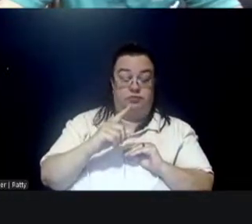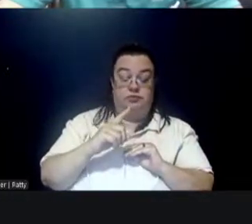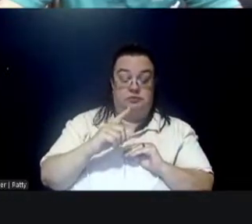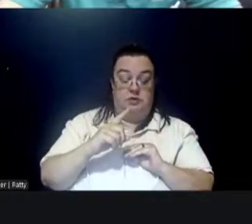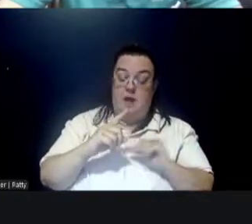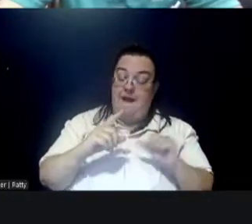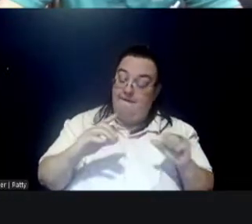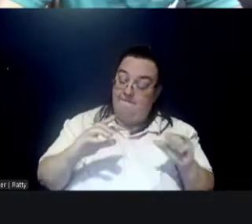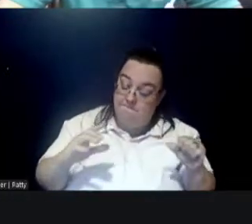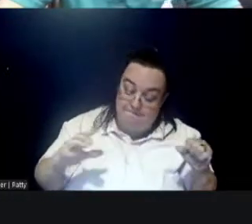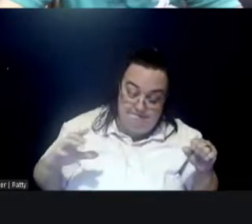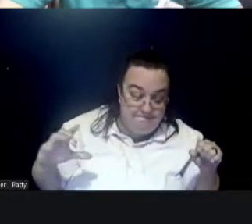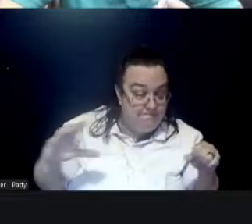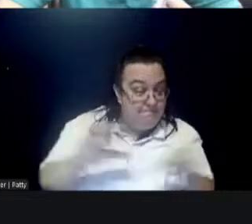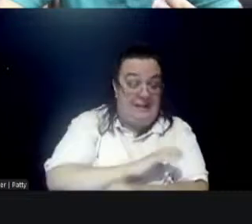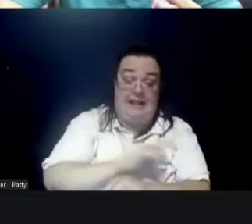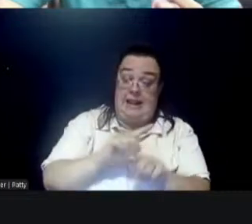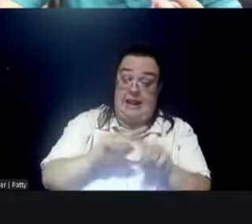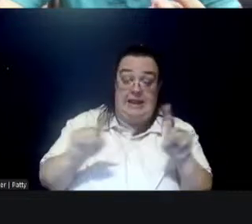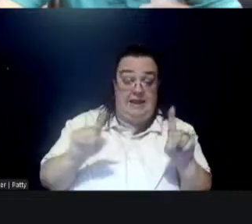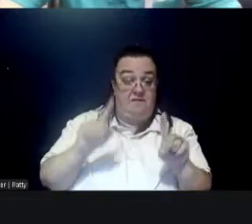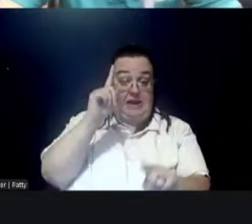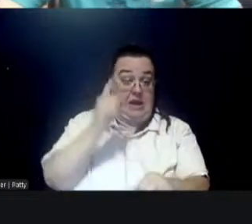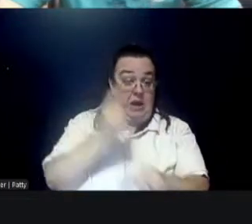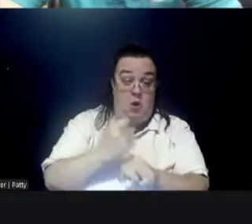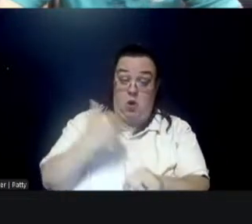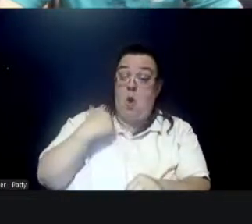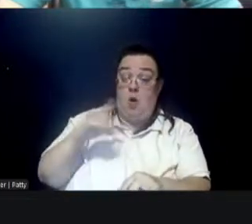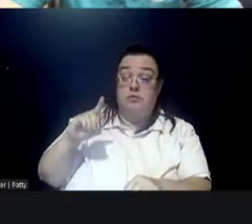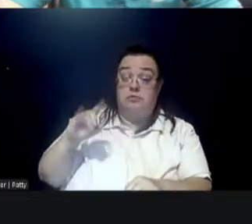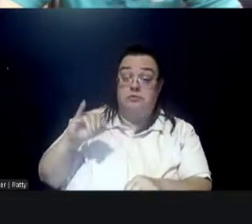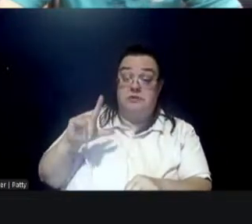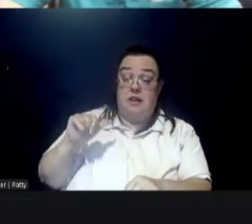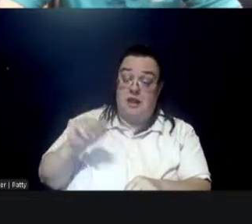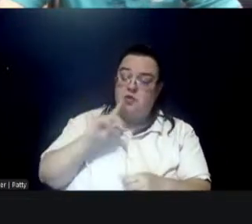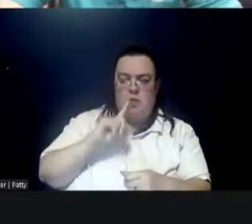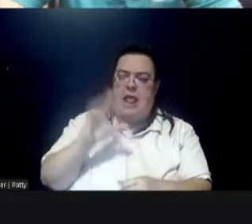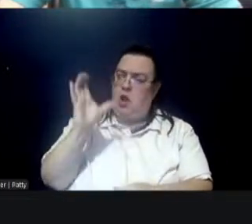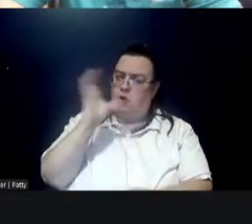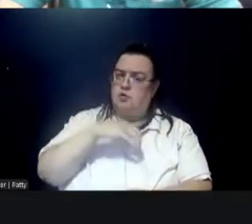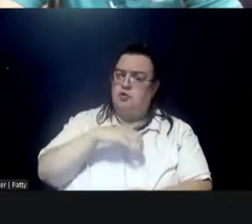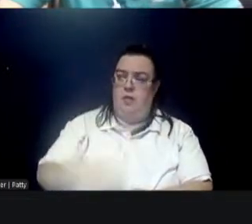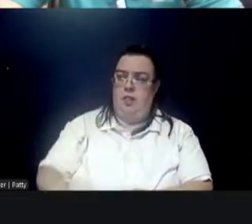different prior year, Delane. So it's quite unusual.